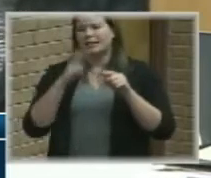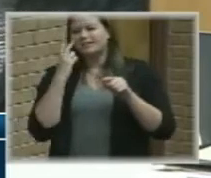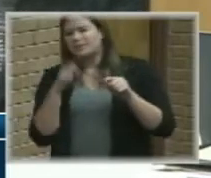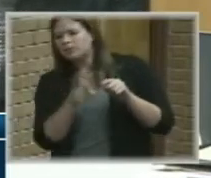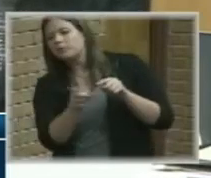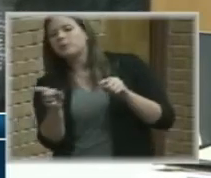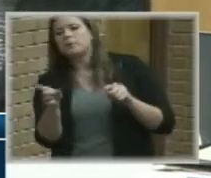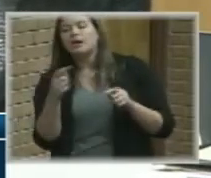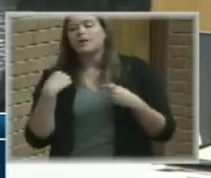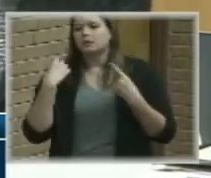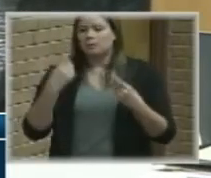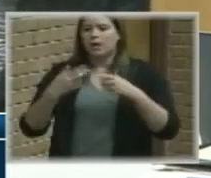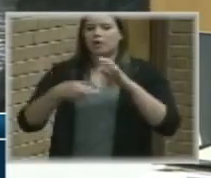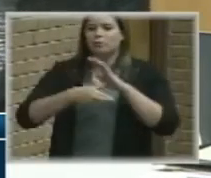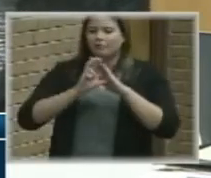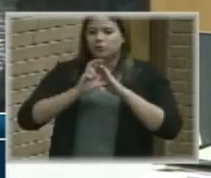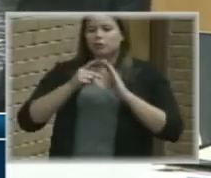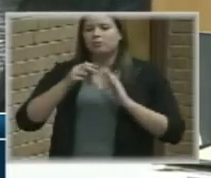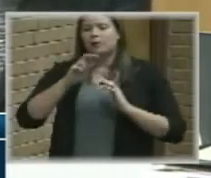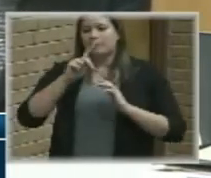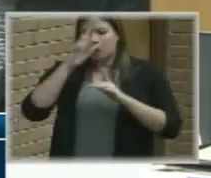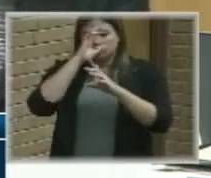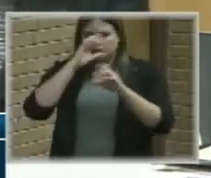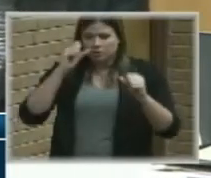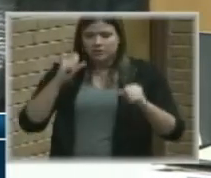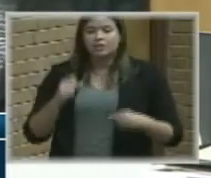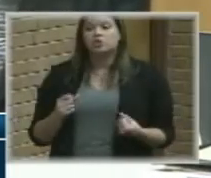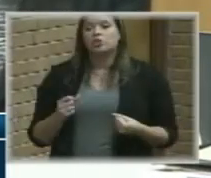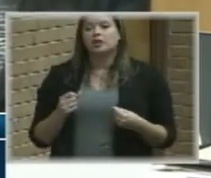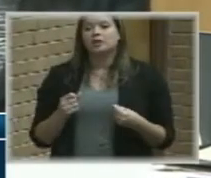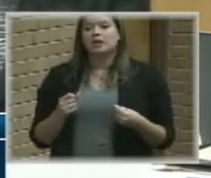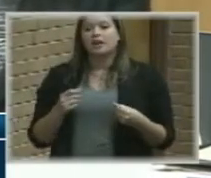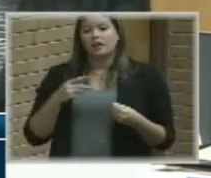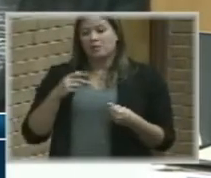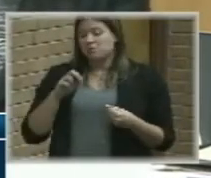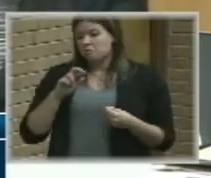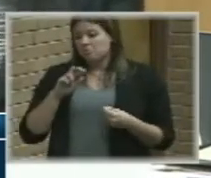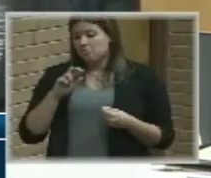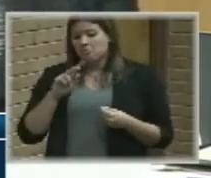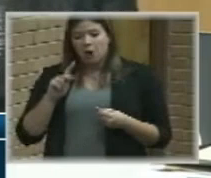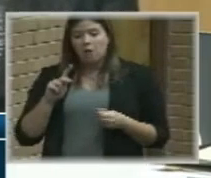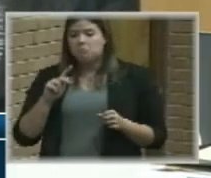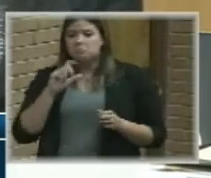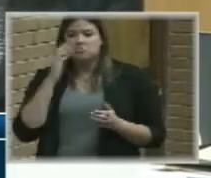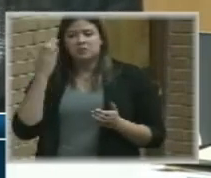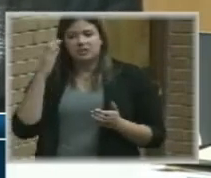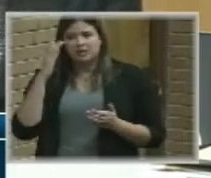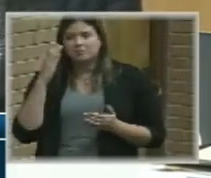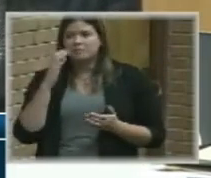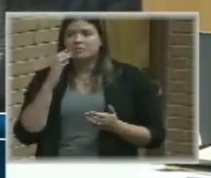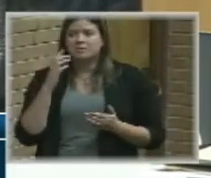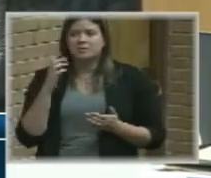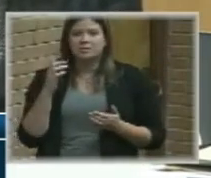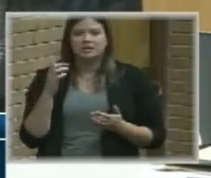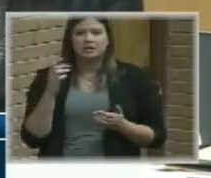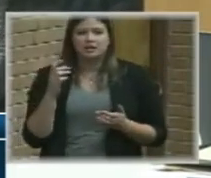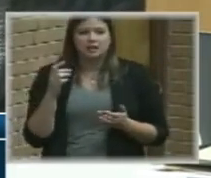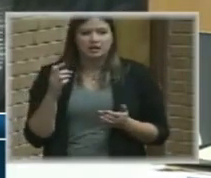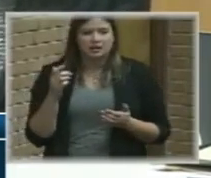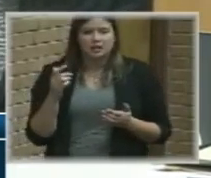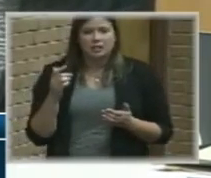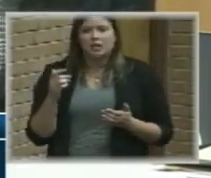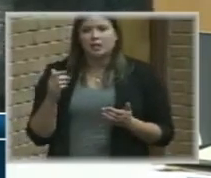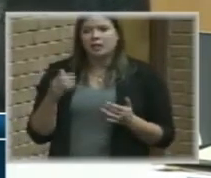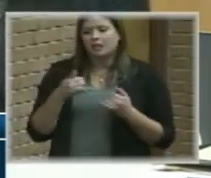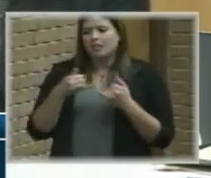superintendent. And the trail is heavily traversed, but there does not appear to be sufficient or insufficient lines